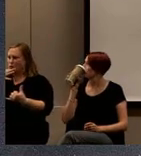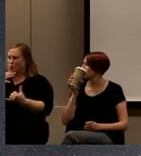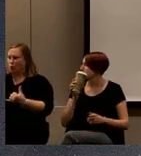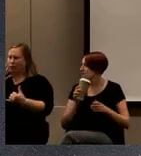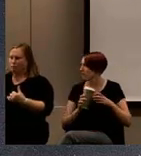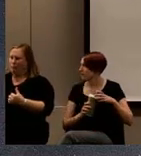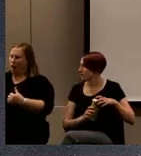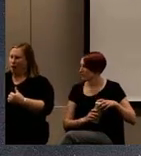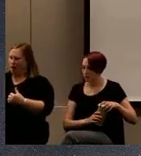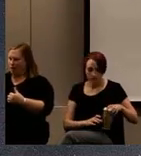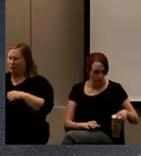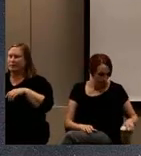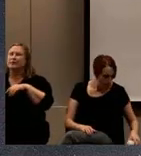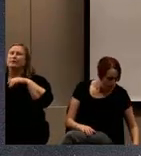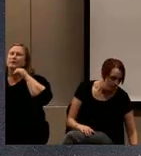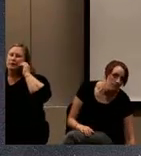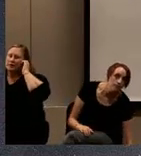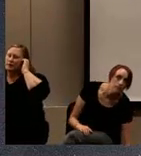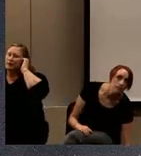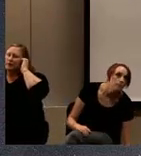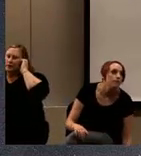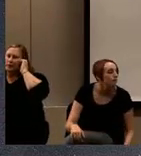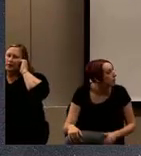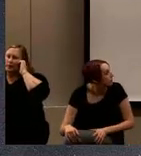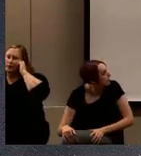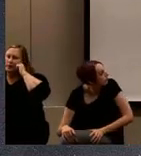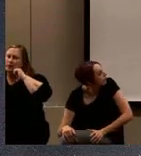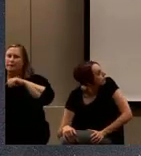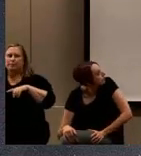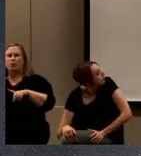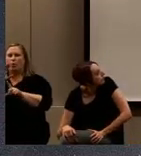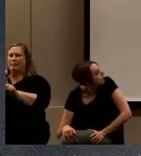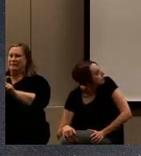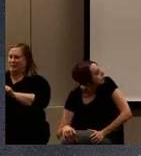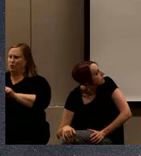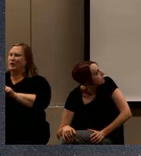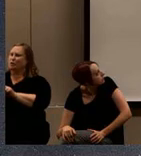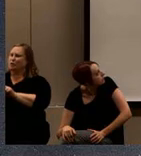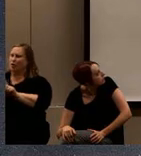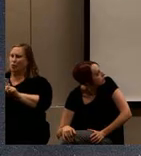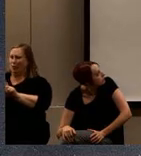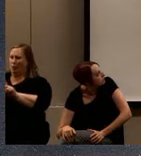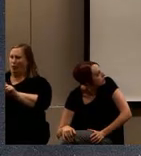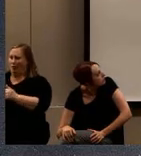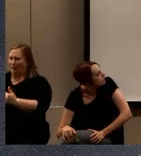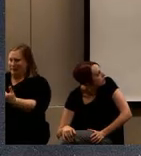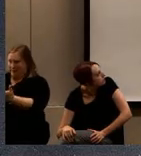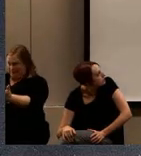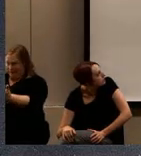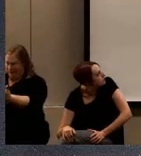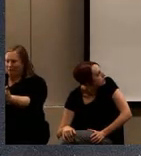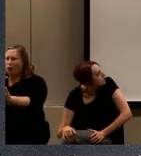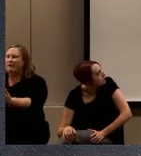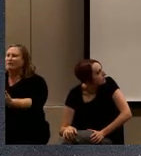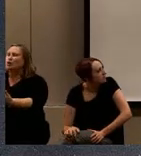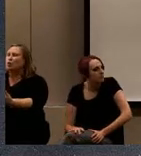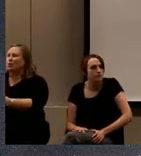going to begin to see is largely going to be the situation we'll be dealing with for the next couple of